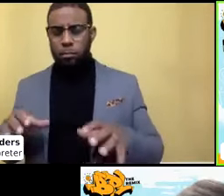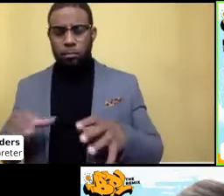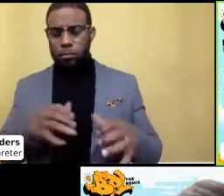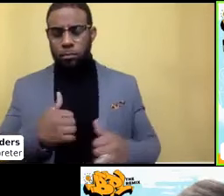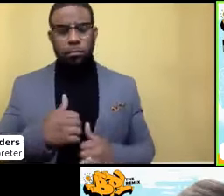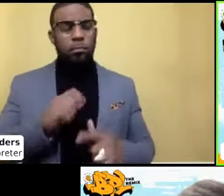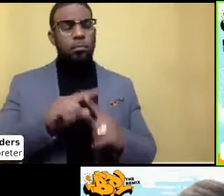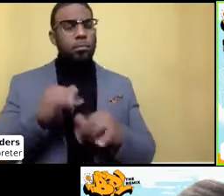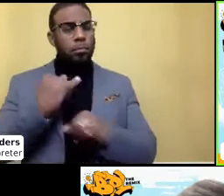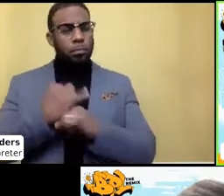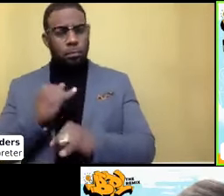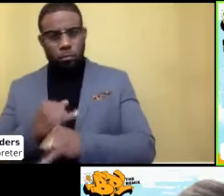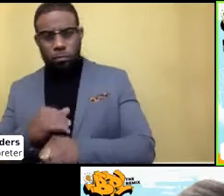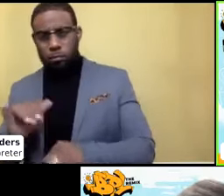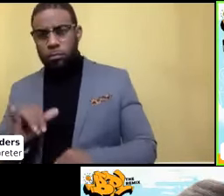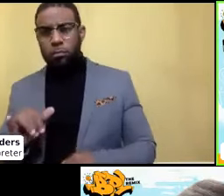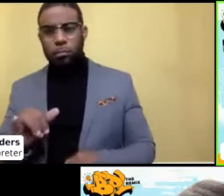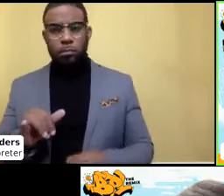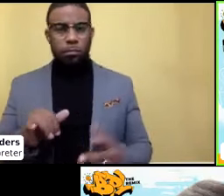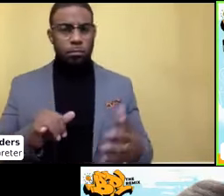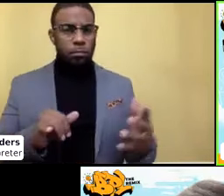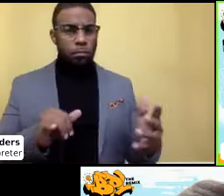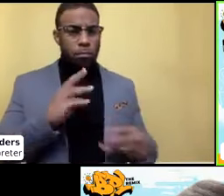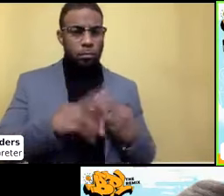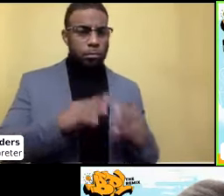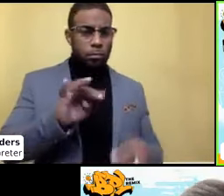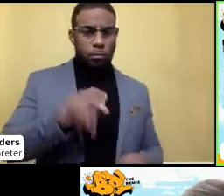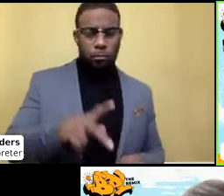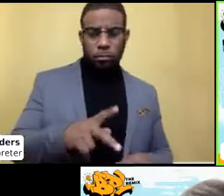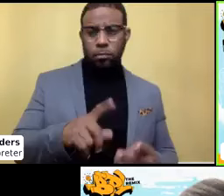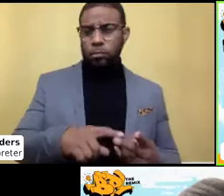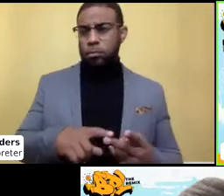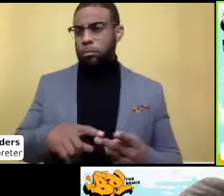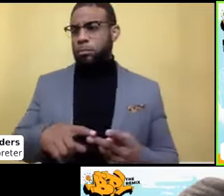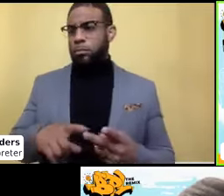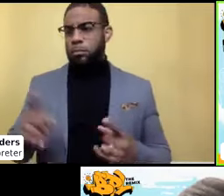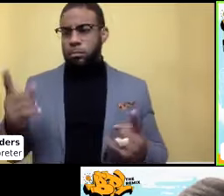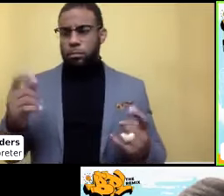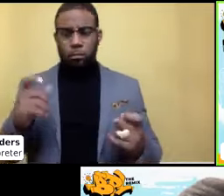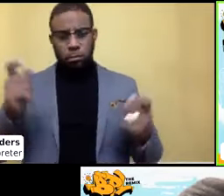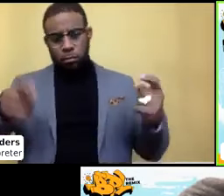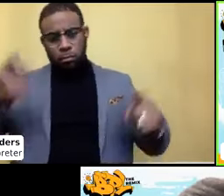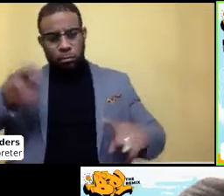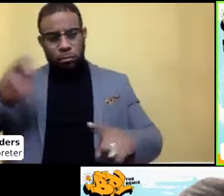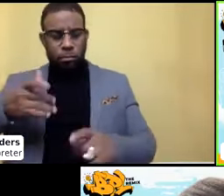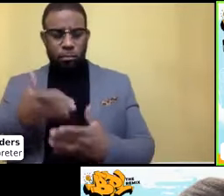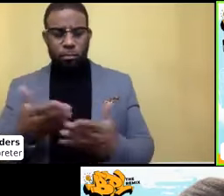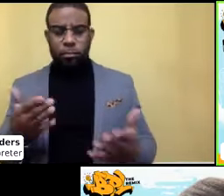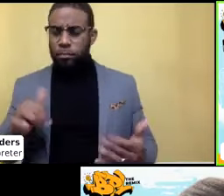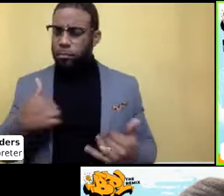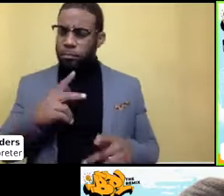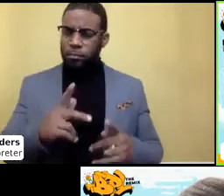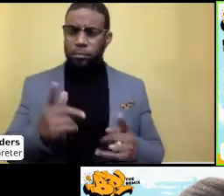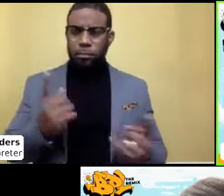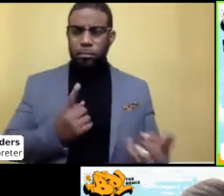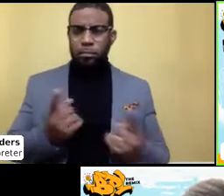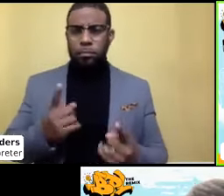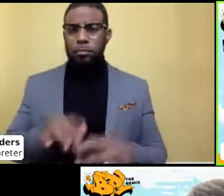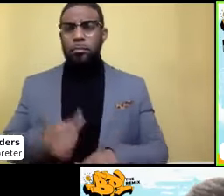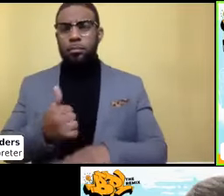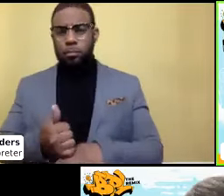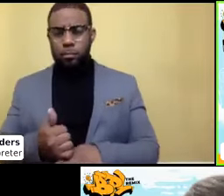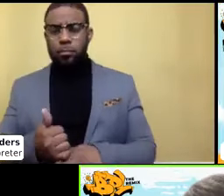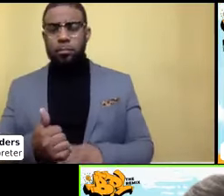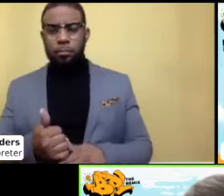and also institutions like the World Bank or whatever, and them coming dictating things where they have have people coming,